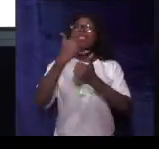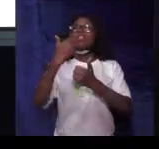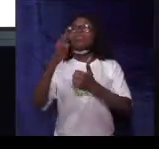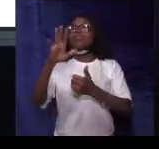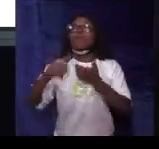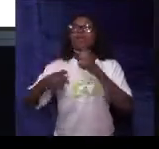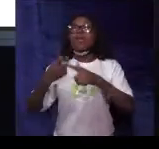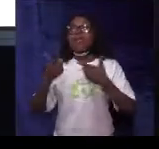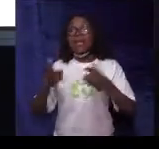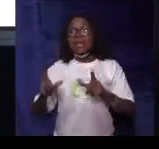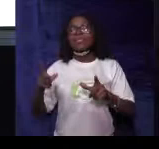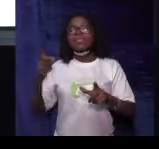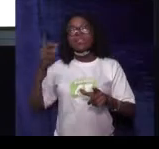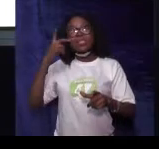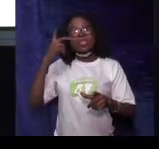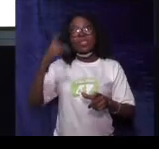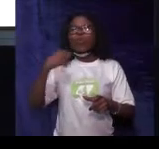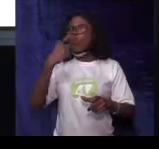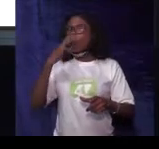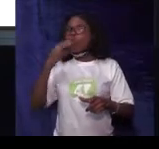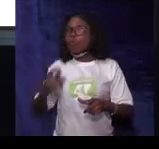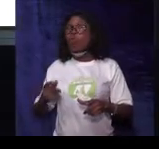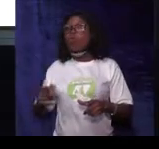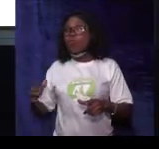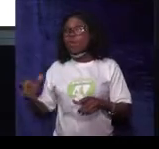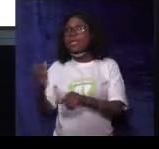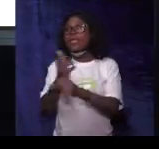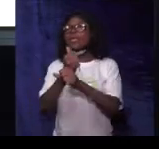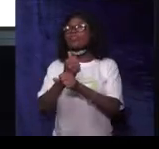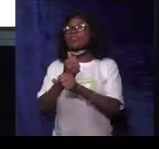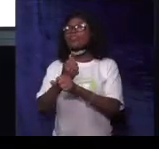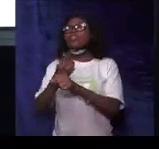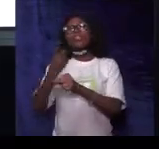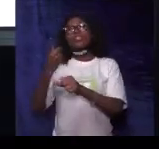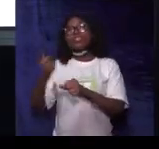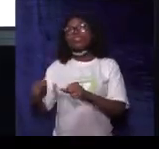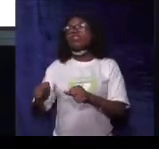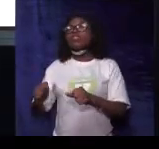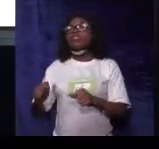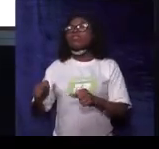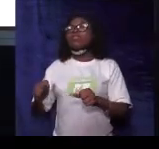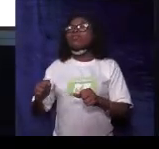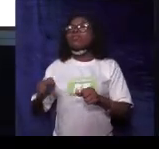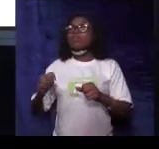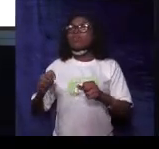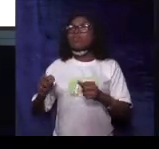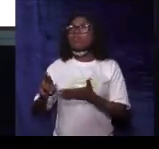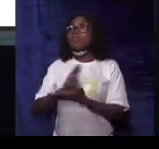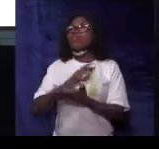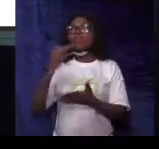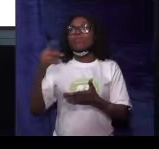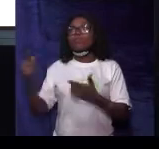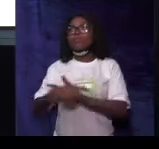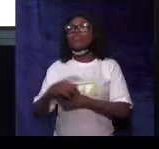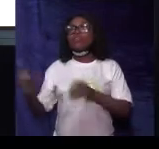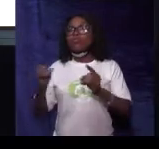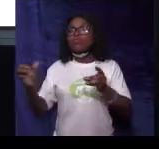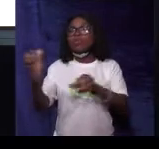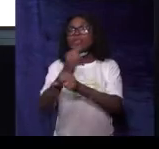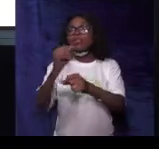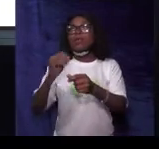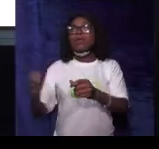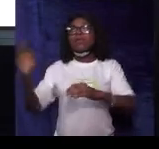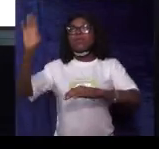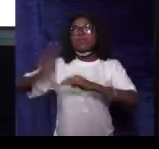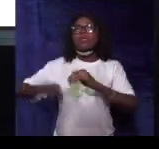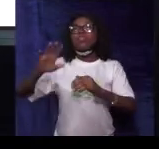people around you. Let's see who emerged the winner in today's assessment. Did you get more